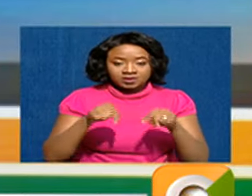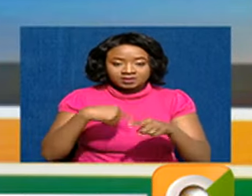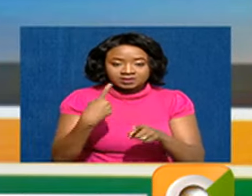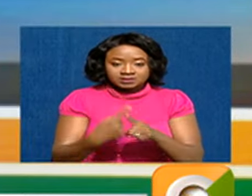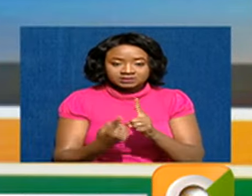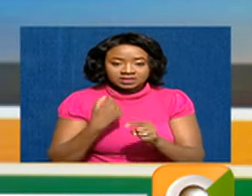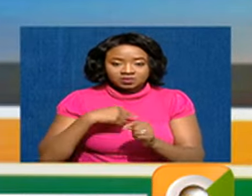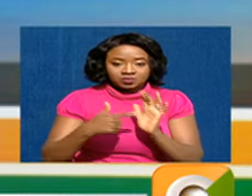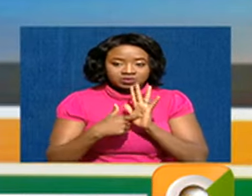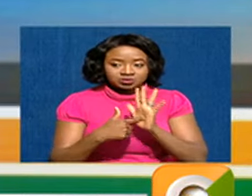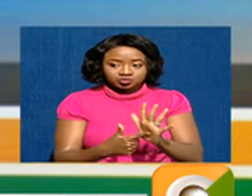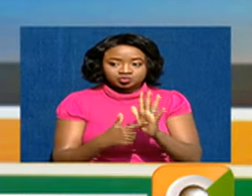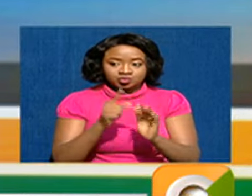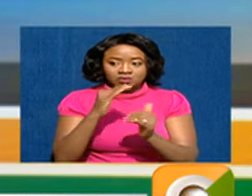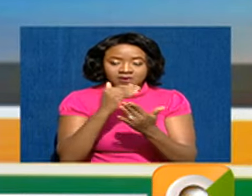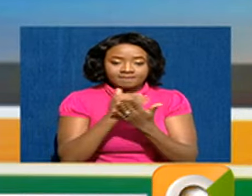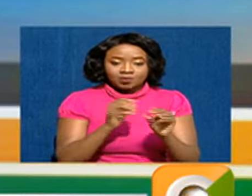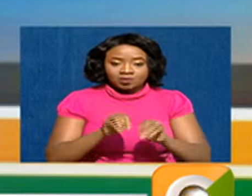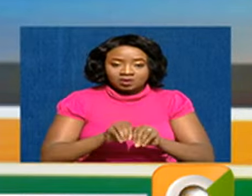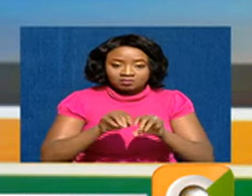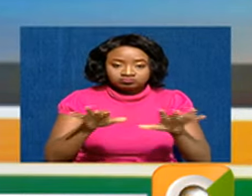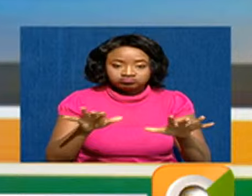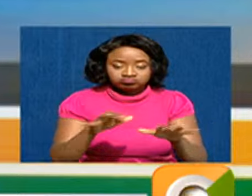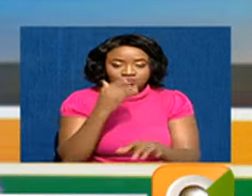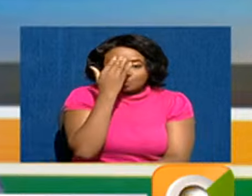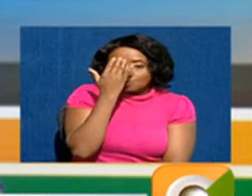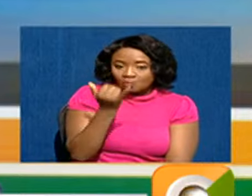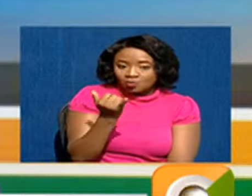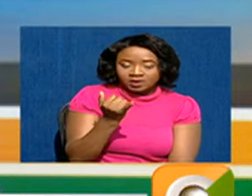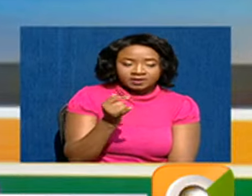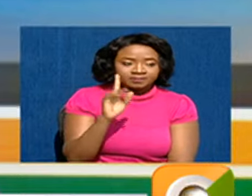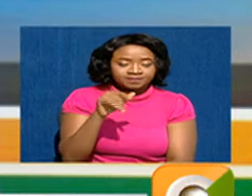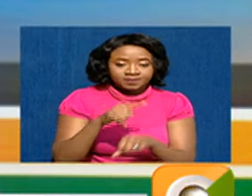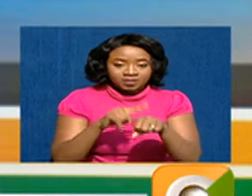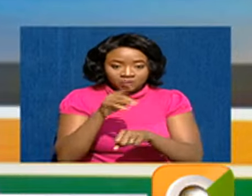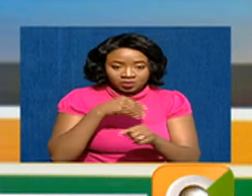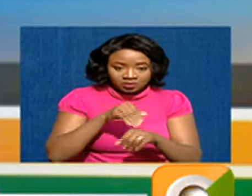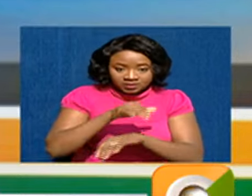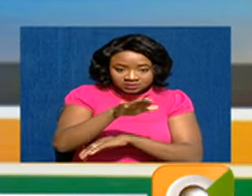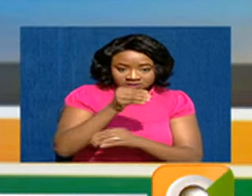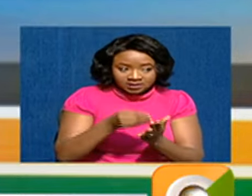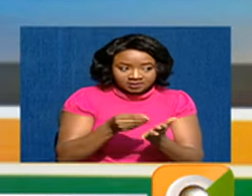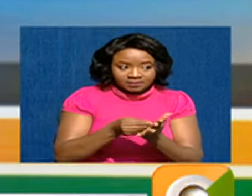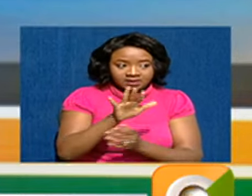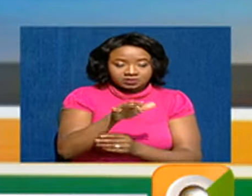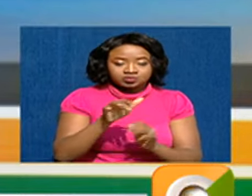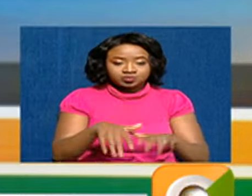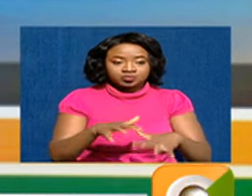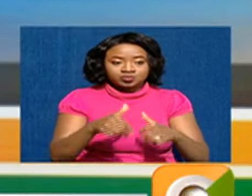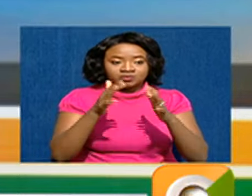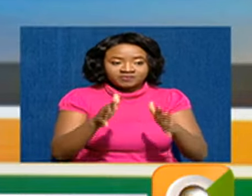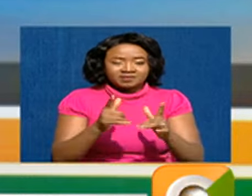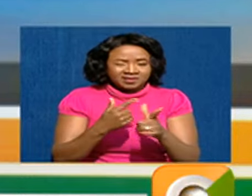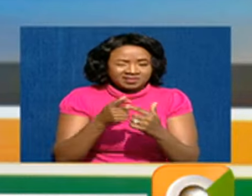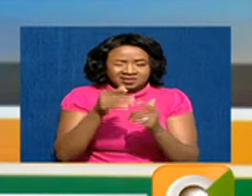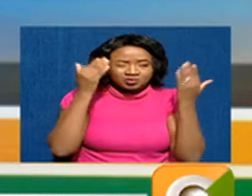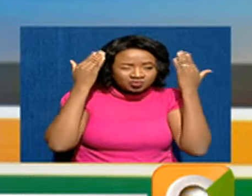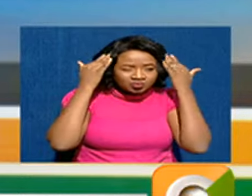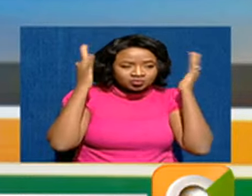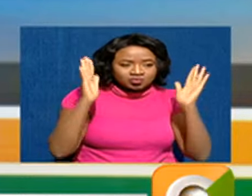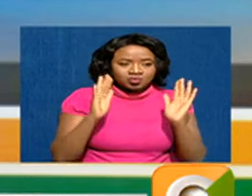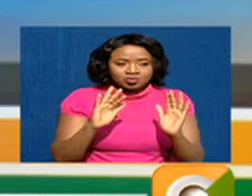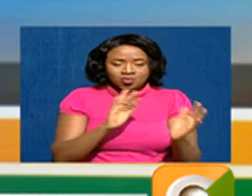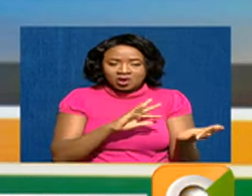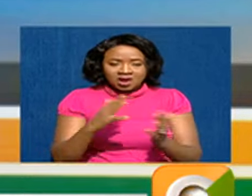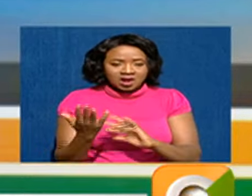Reason being, one, once you send the money to the farmer, you have no way of knowing what the